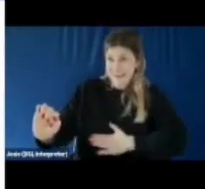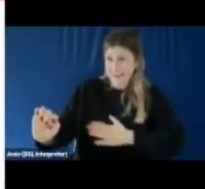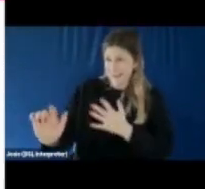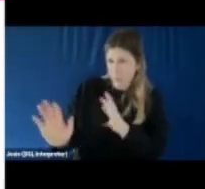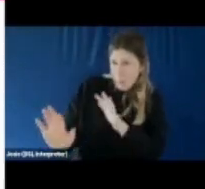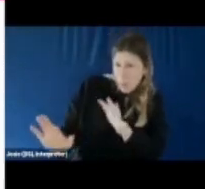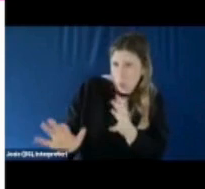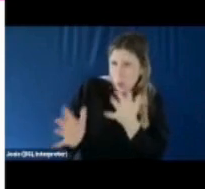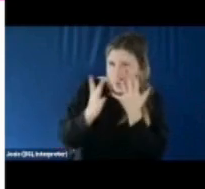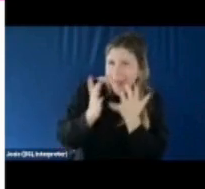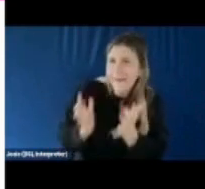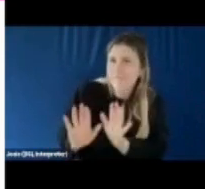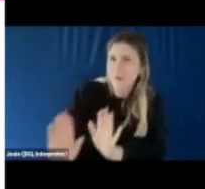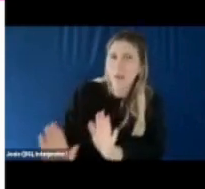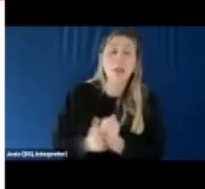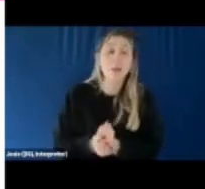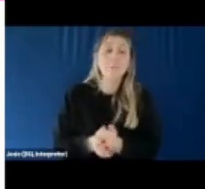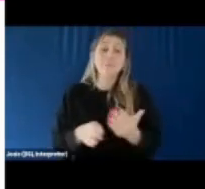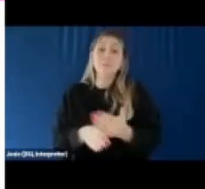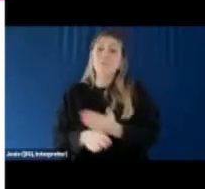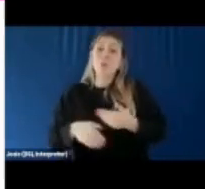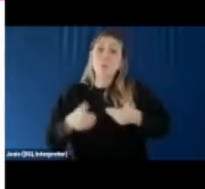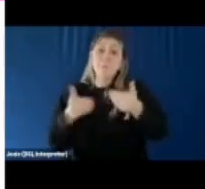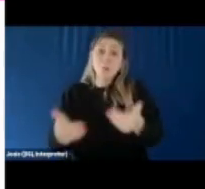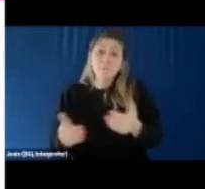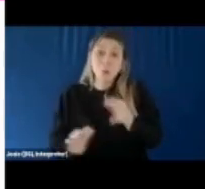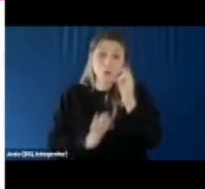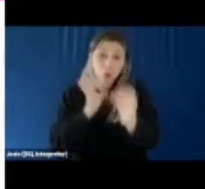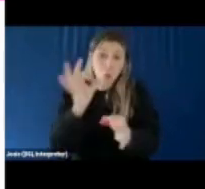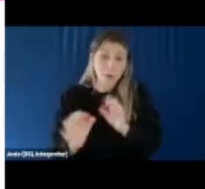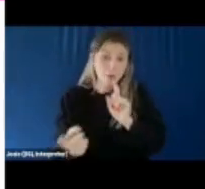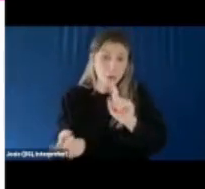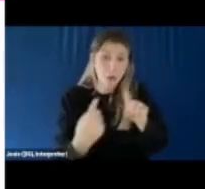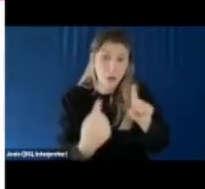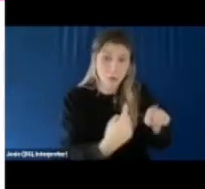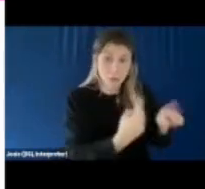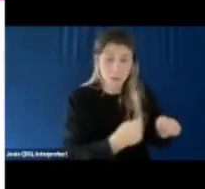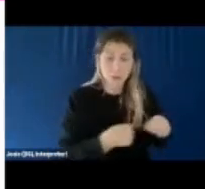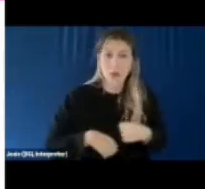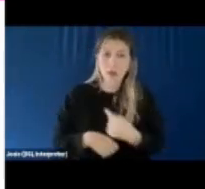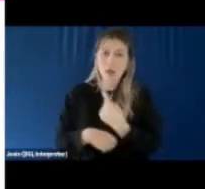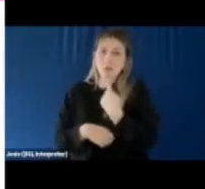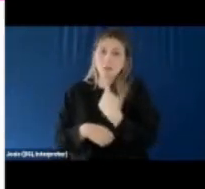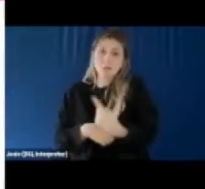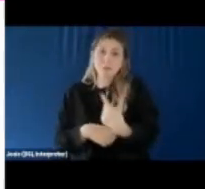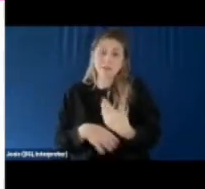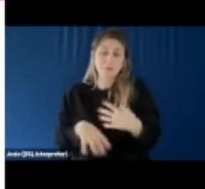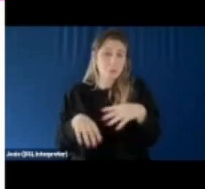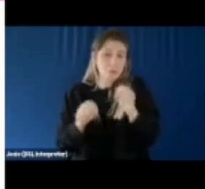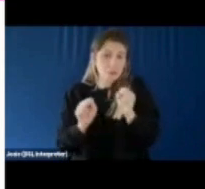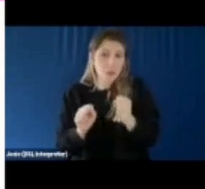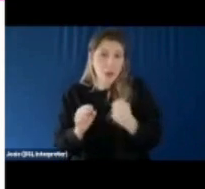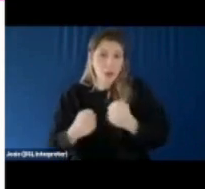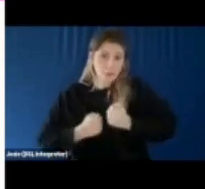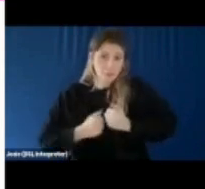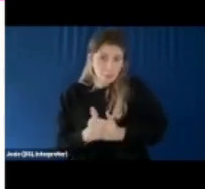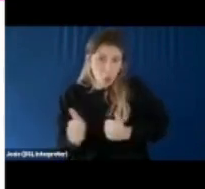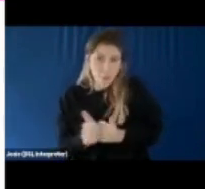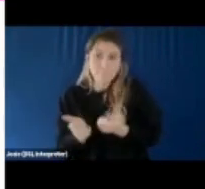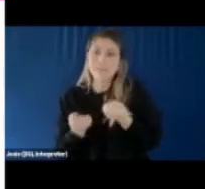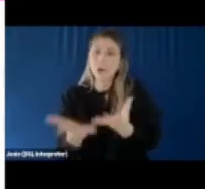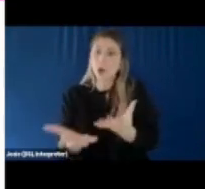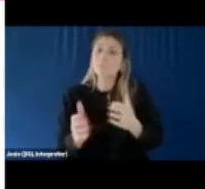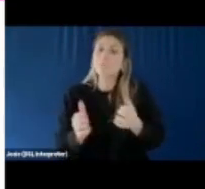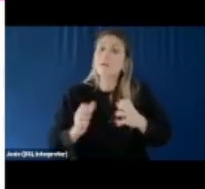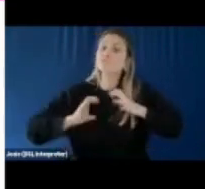Before we move on to the Q&A, as I mentioned at the start, we offer free one-to-one support on this and many other topics